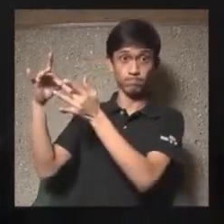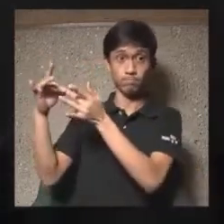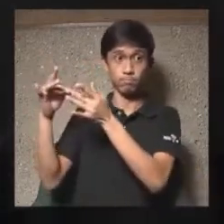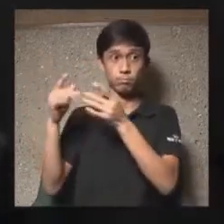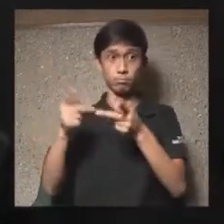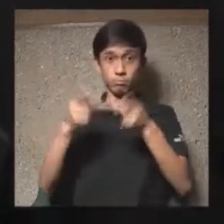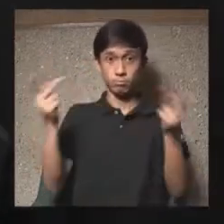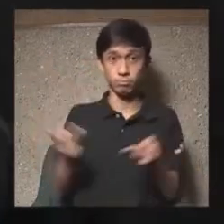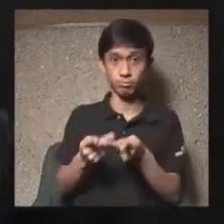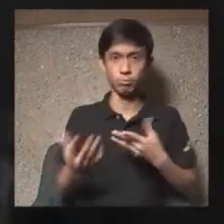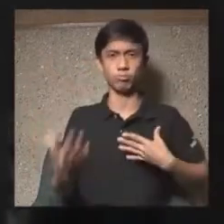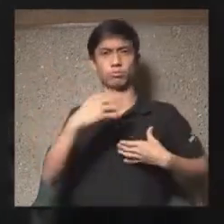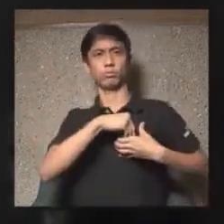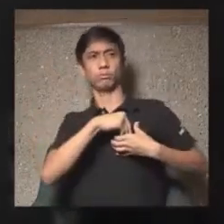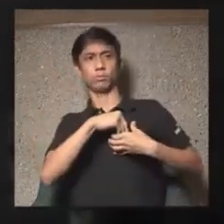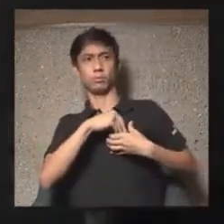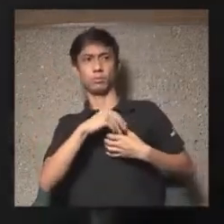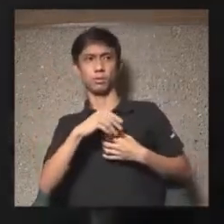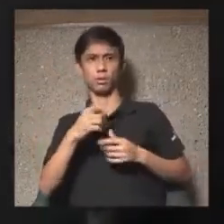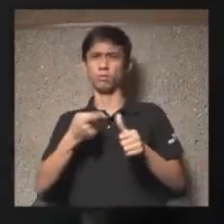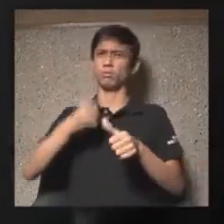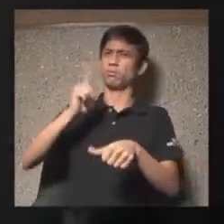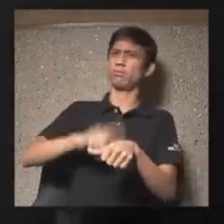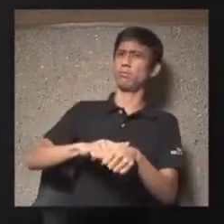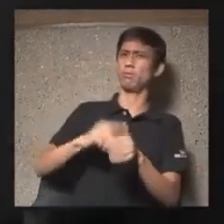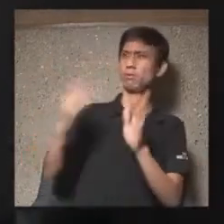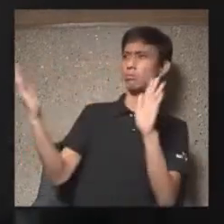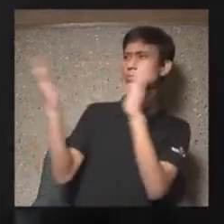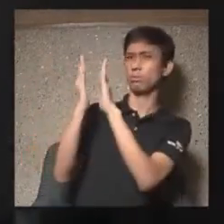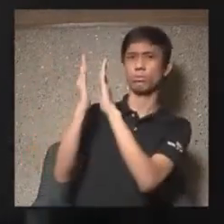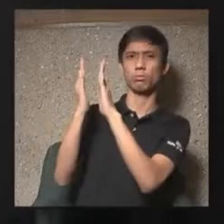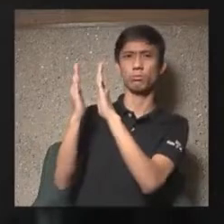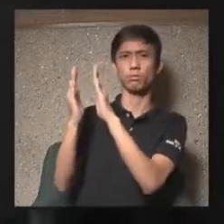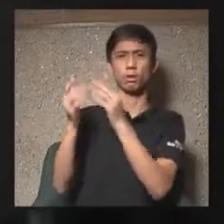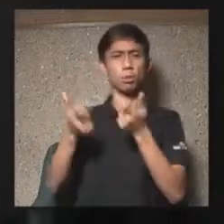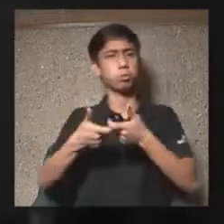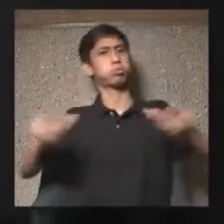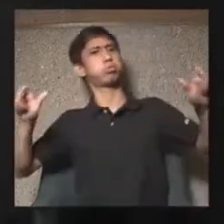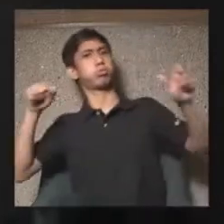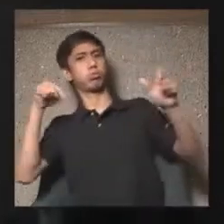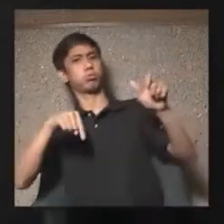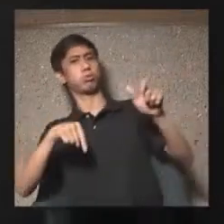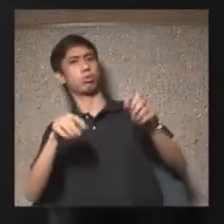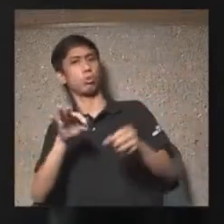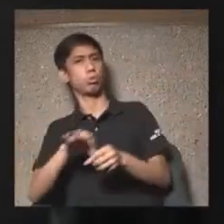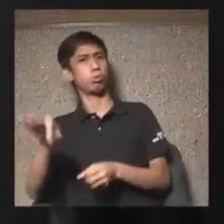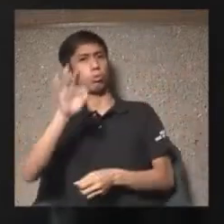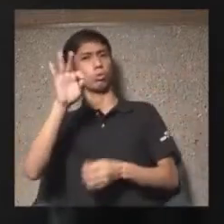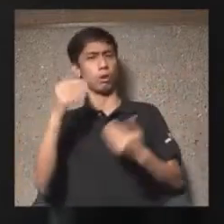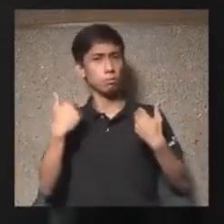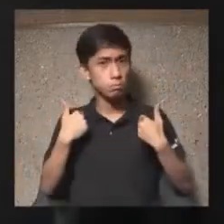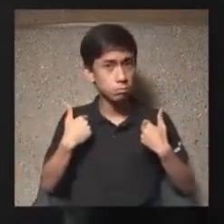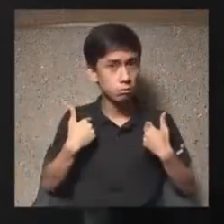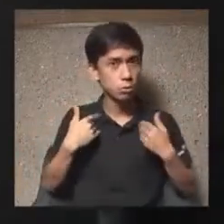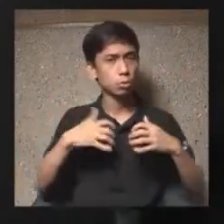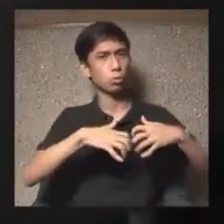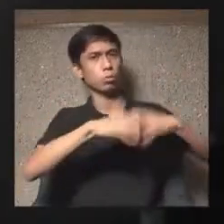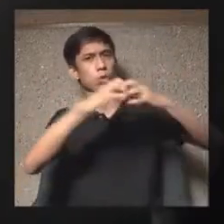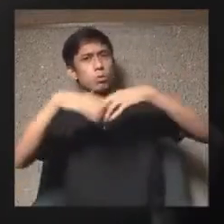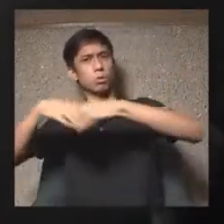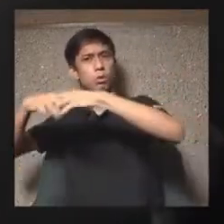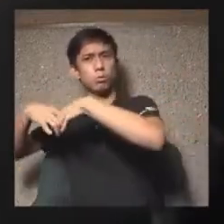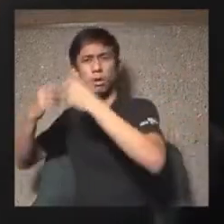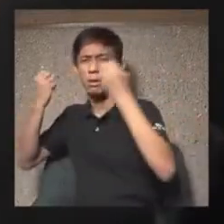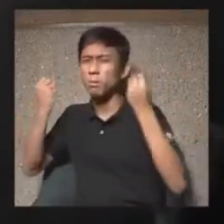him, spiritual giant, a man who founded many ministries and really close to God. I came up to